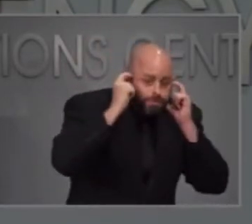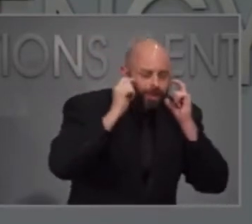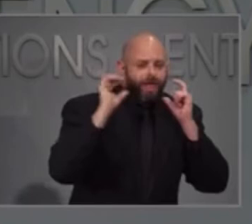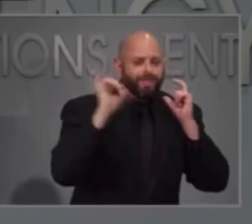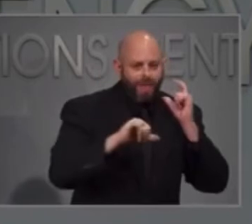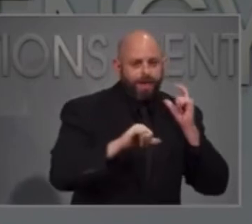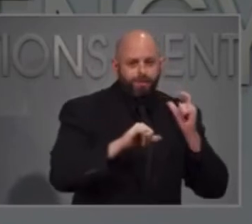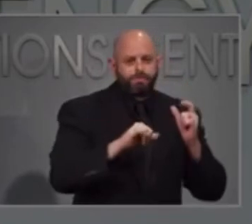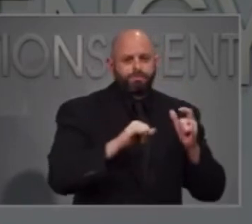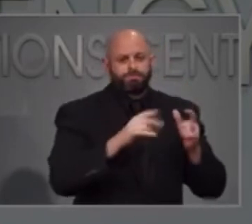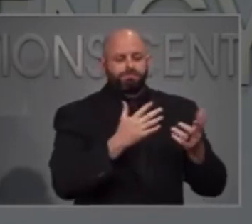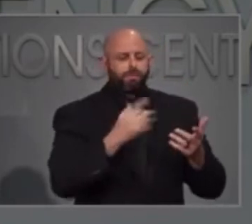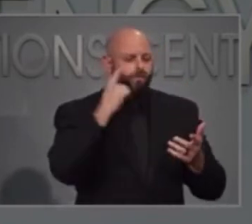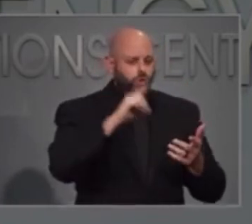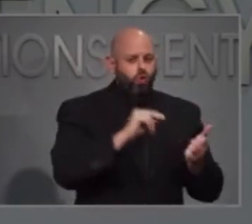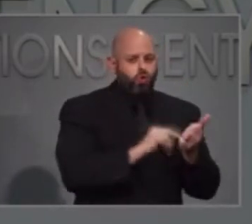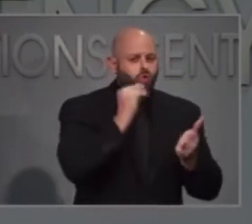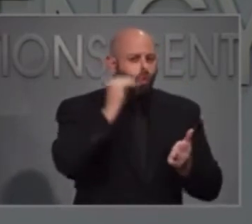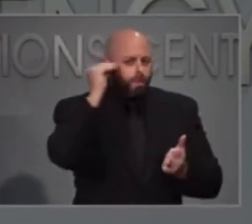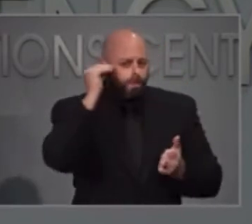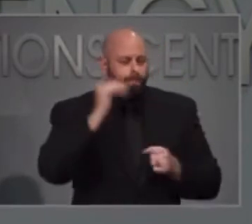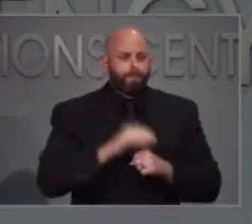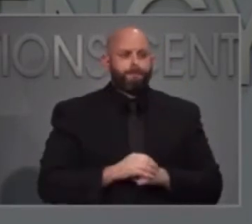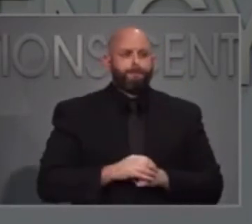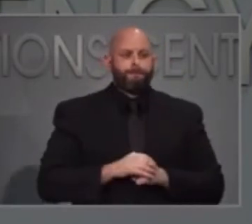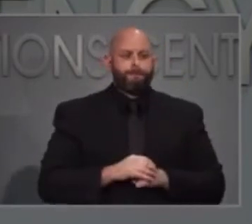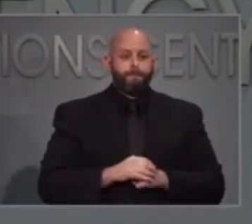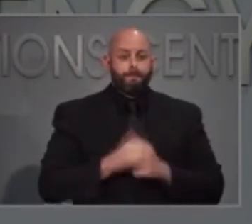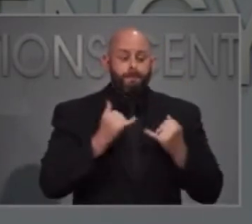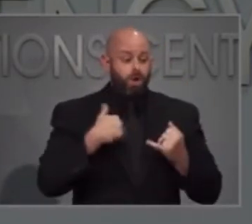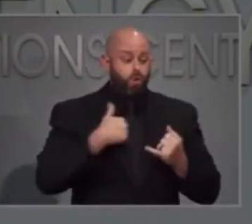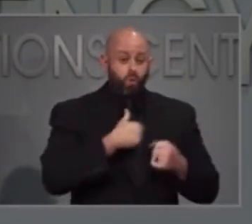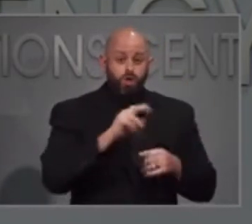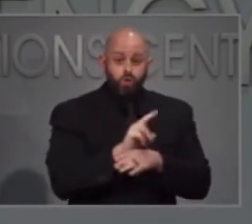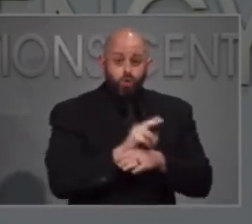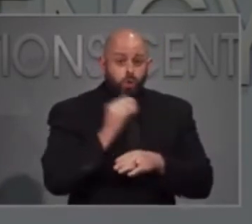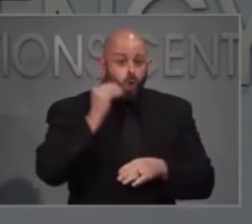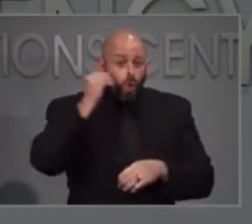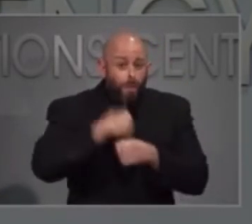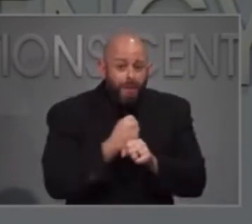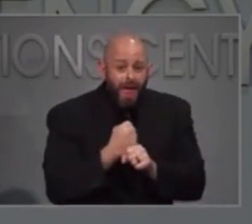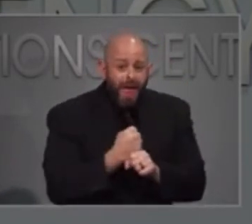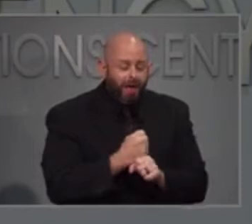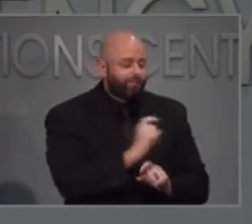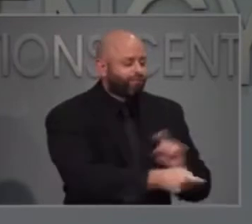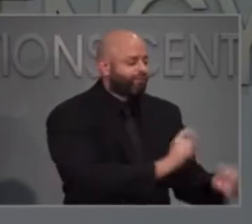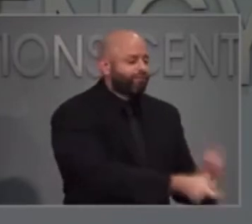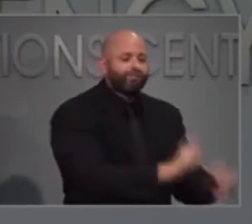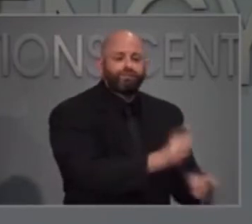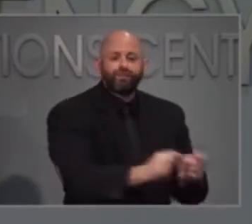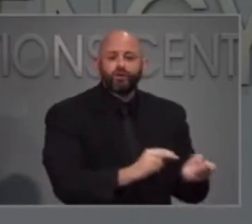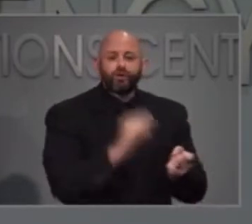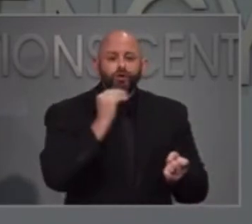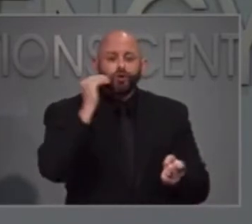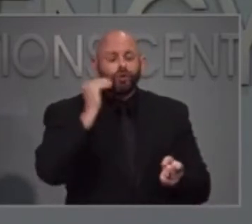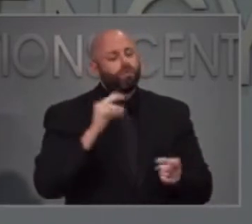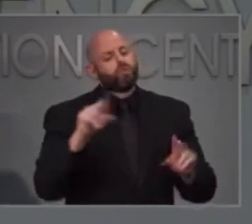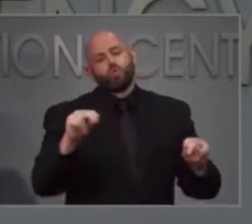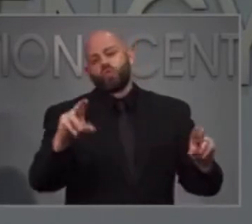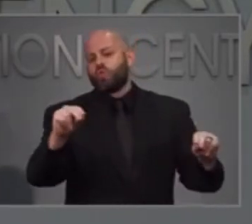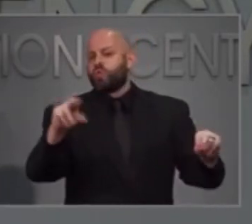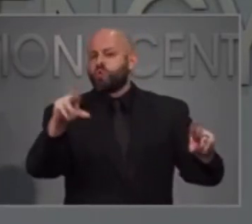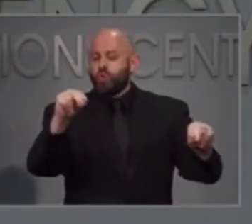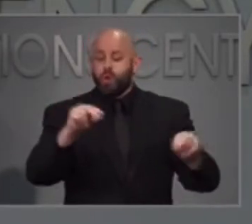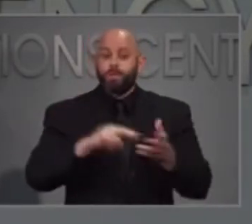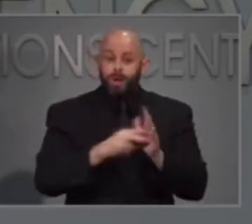We're not talking about in a healthcare setting using homemade masks, which is different than what the CDC might be recommending for you